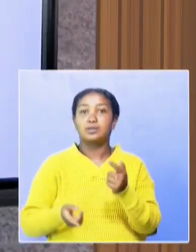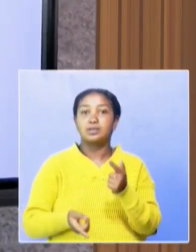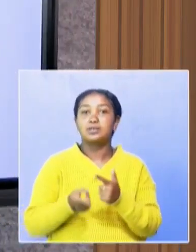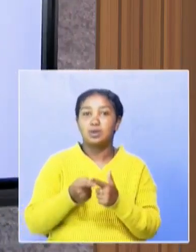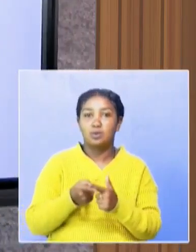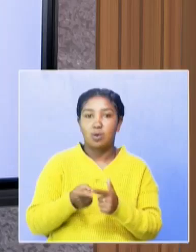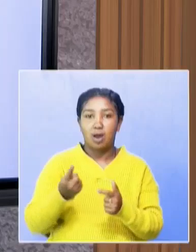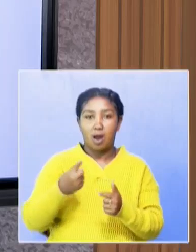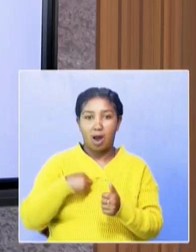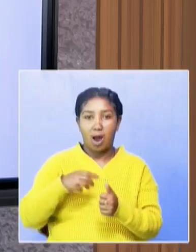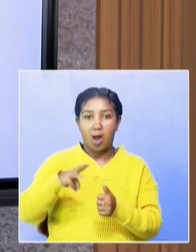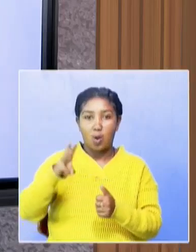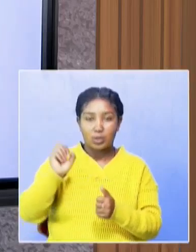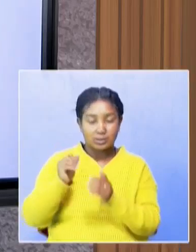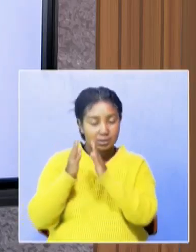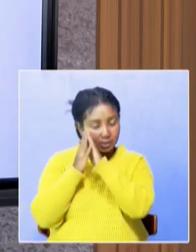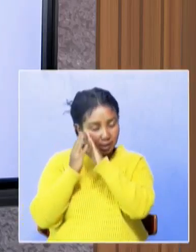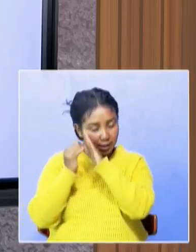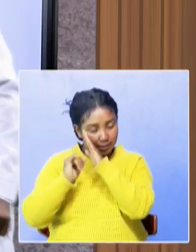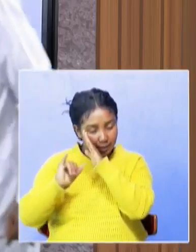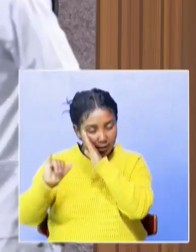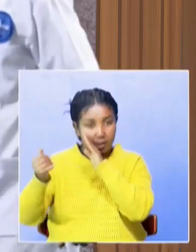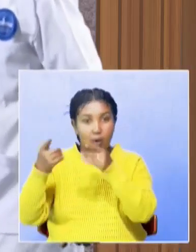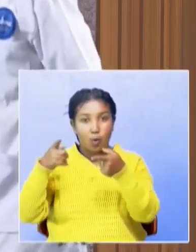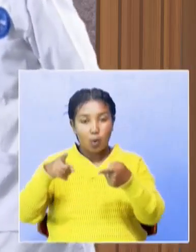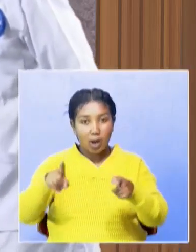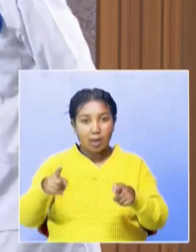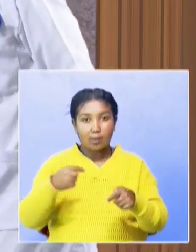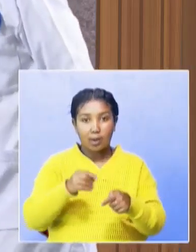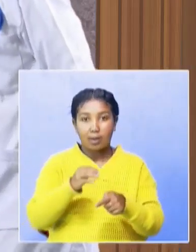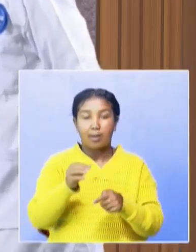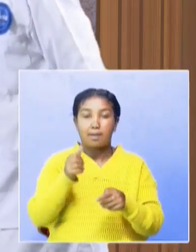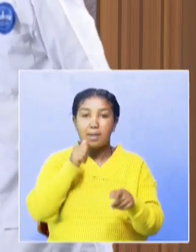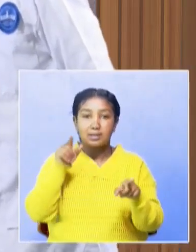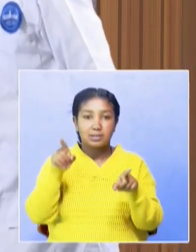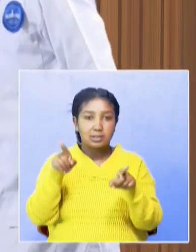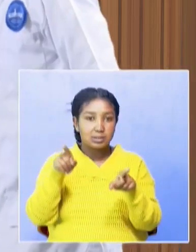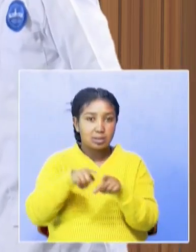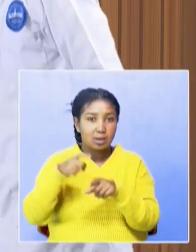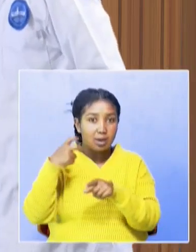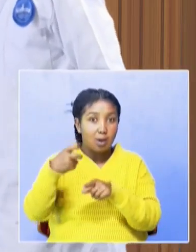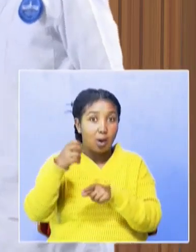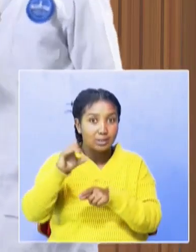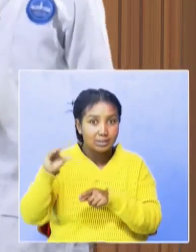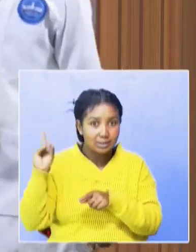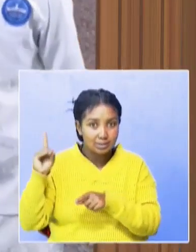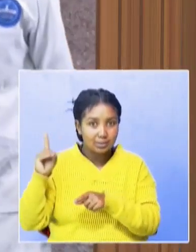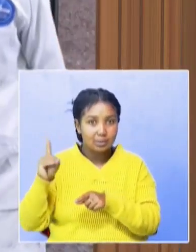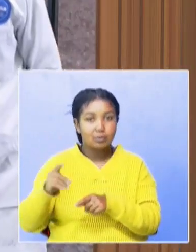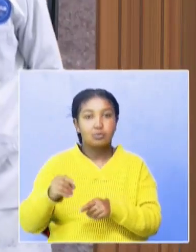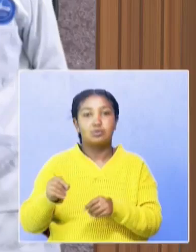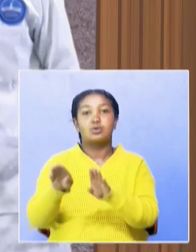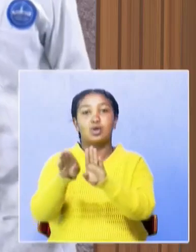here? I was sleeping when my sister knocked the door.